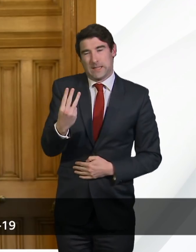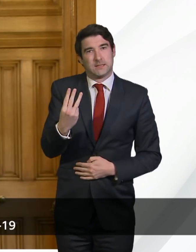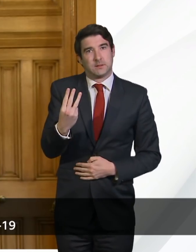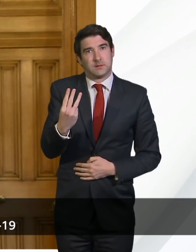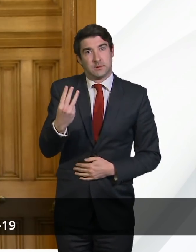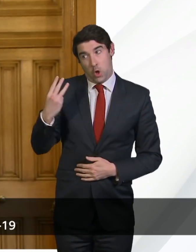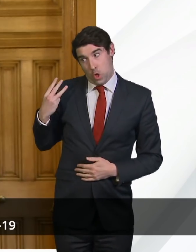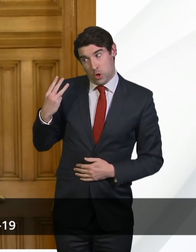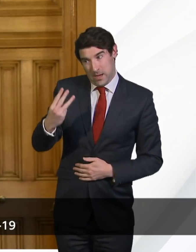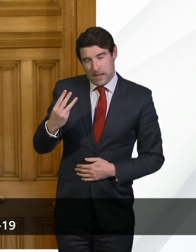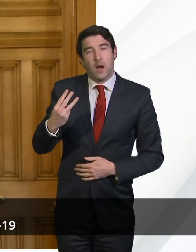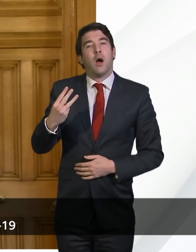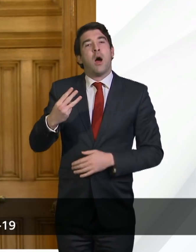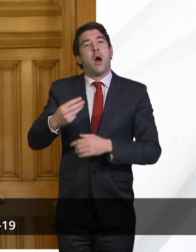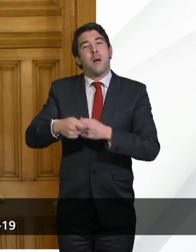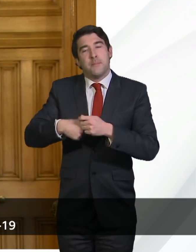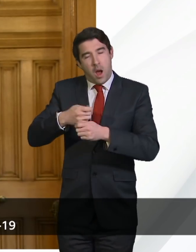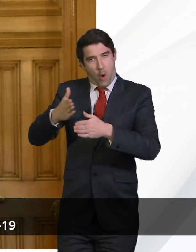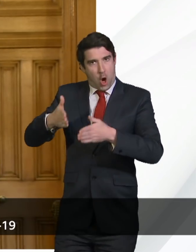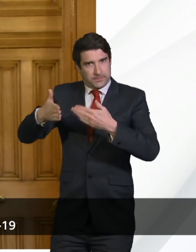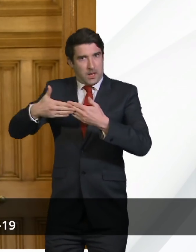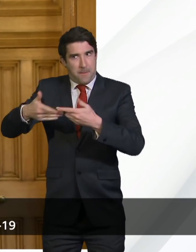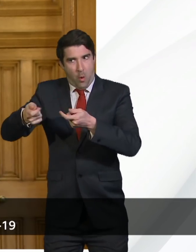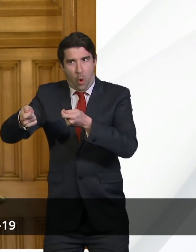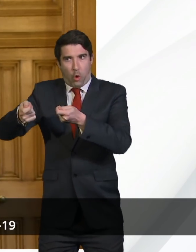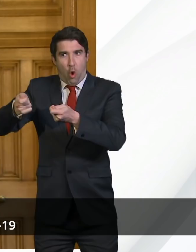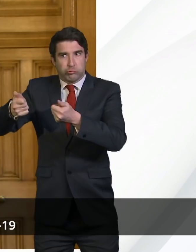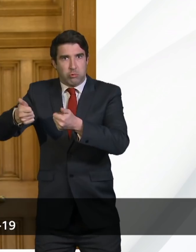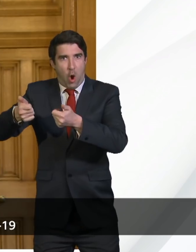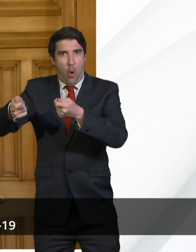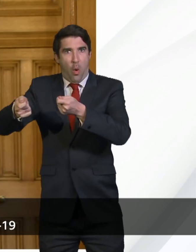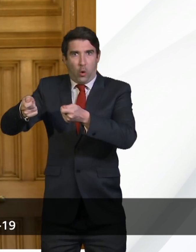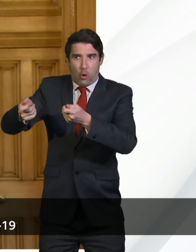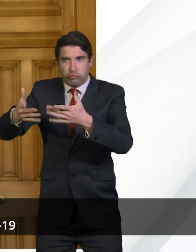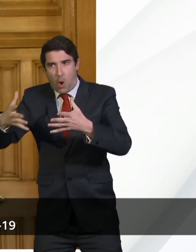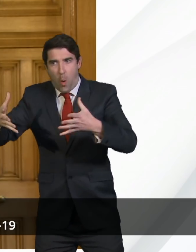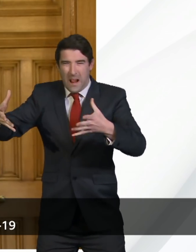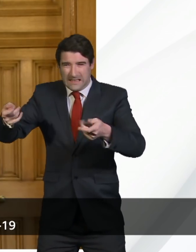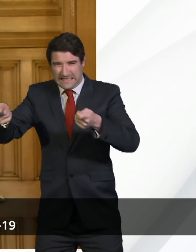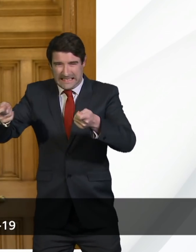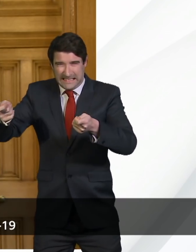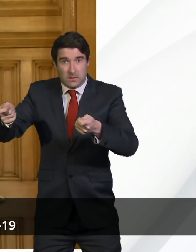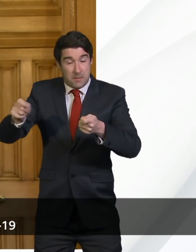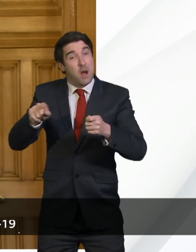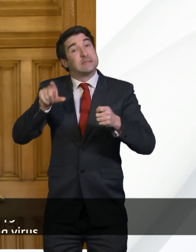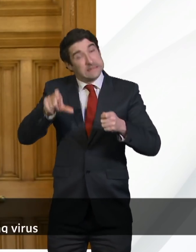we haven't yet reached the peak of the virus. So it's still too early to lift the measures that we've put in place.